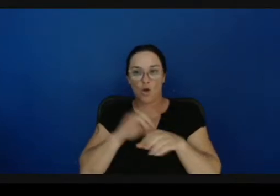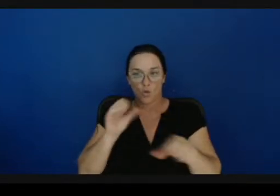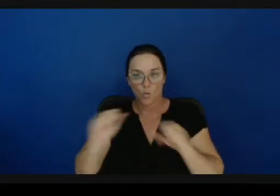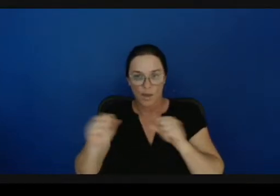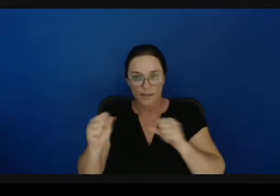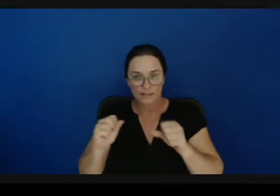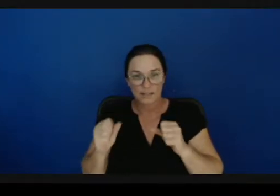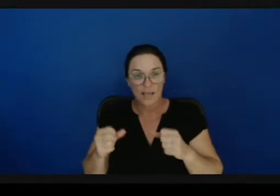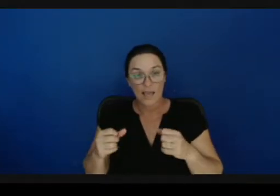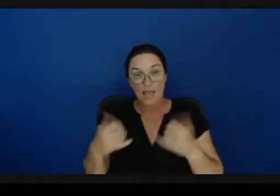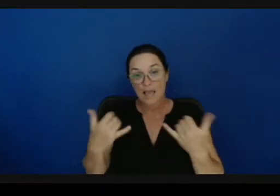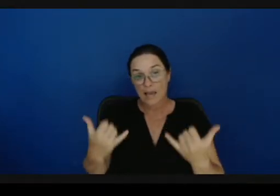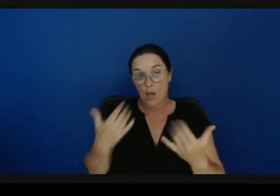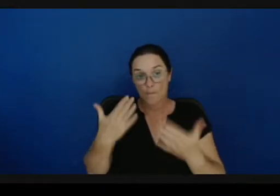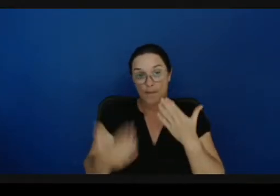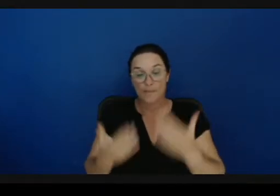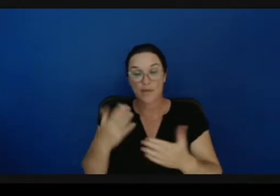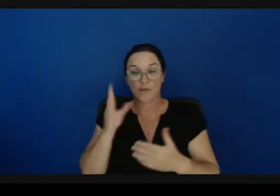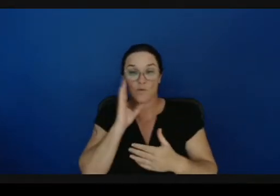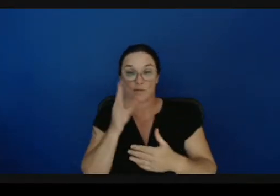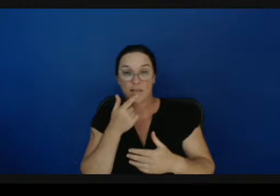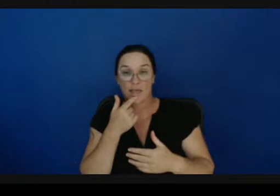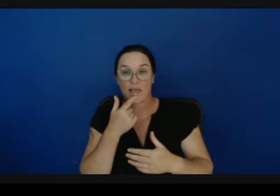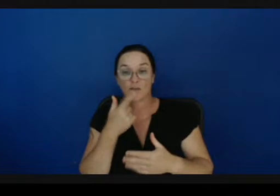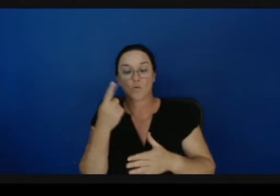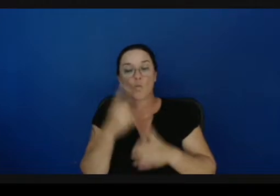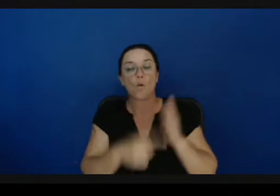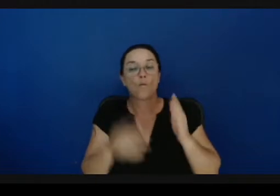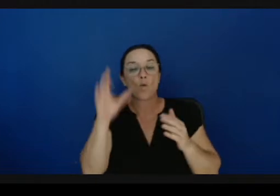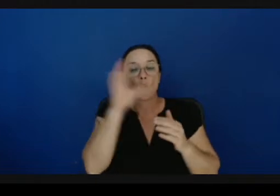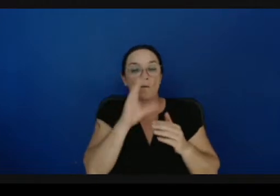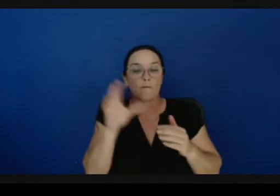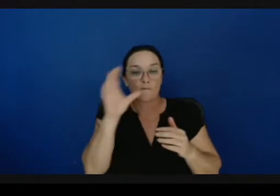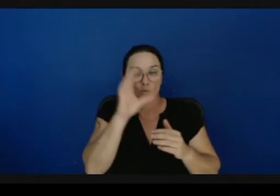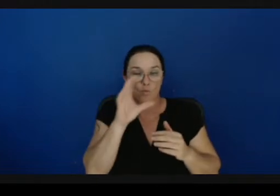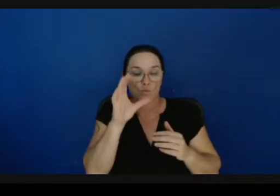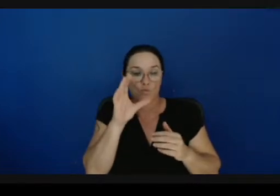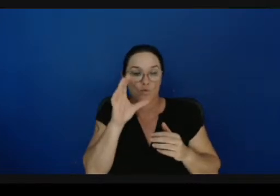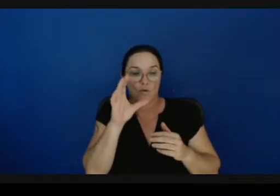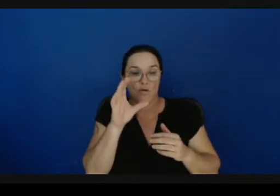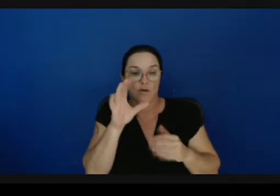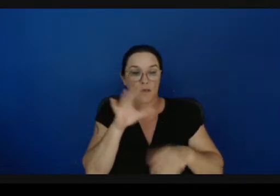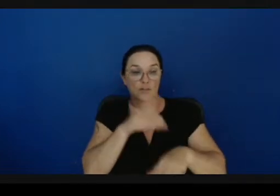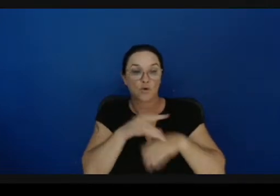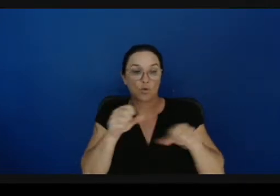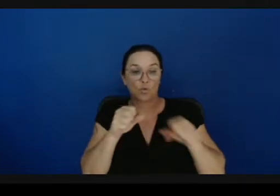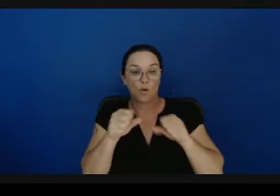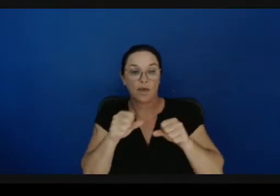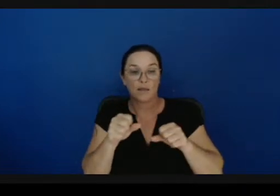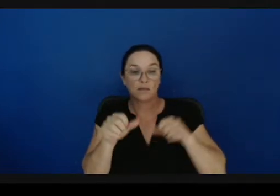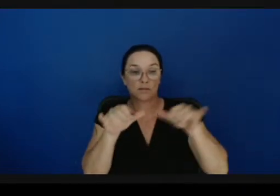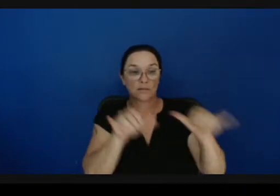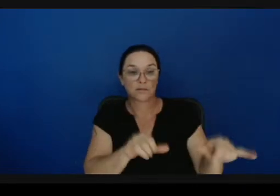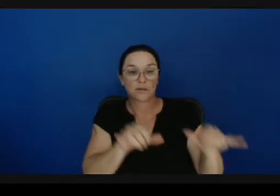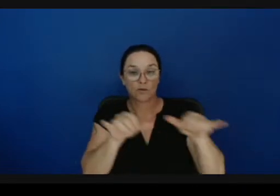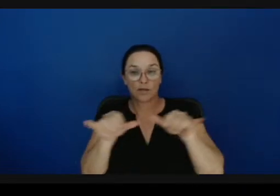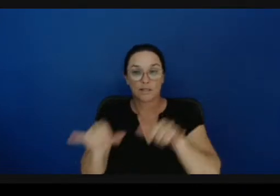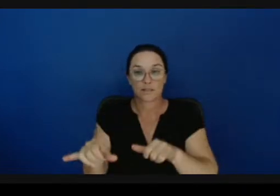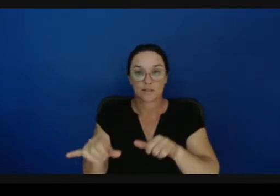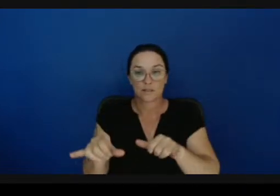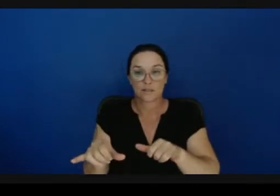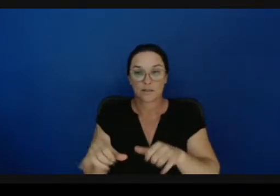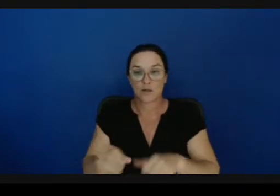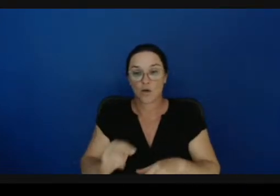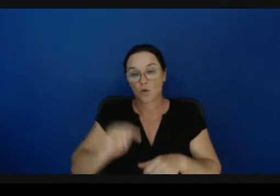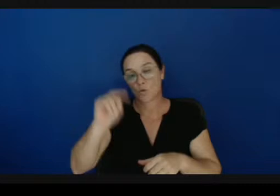would caveat that to say, okay, what we're really looking for is seismicity synchronously northwest